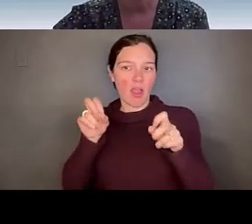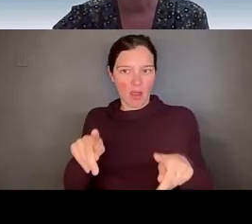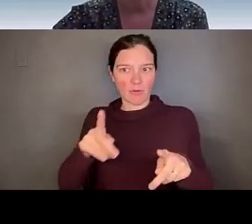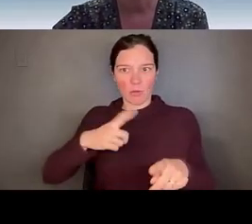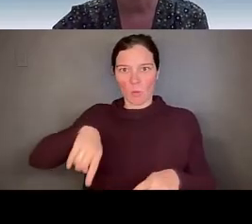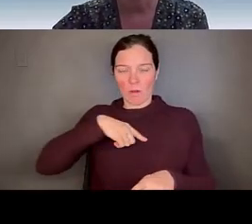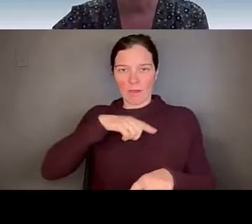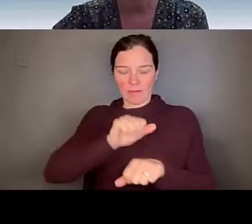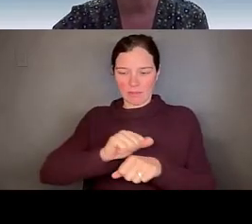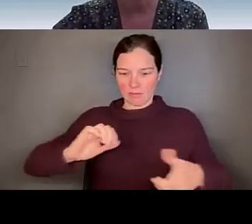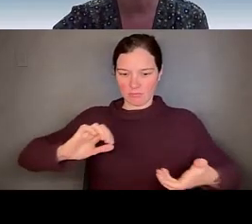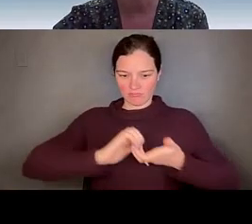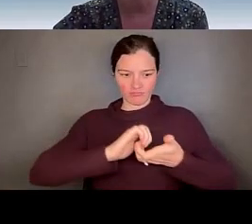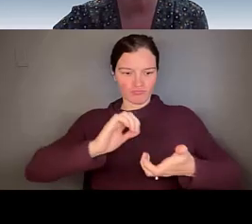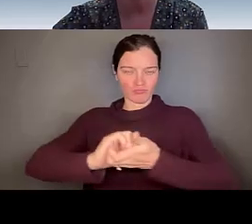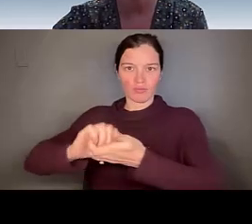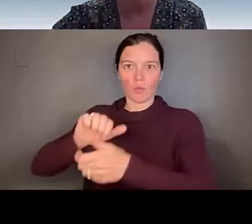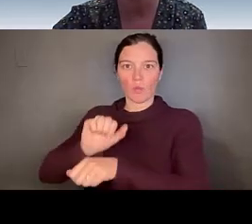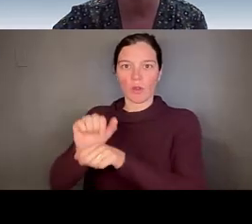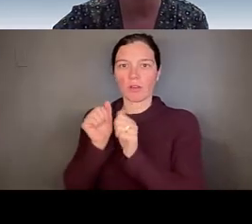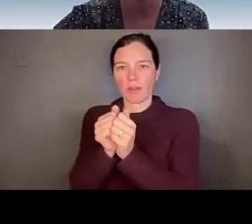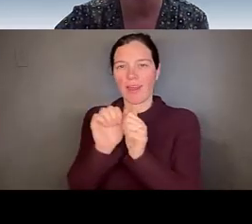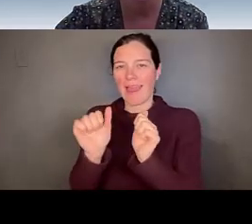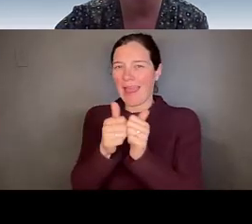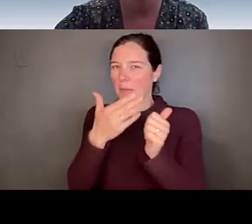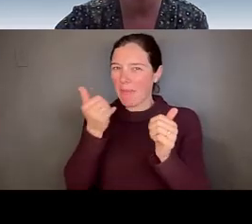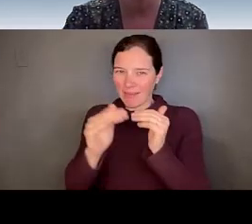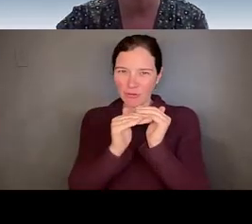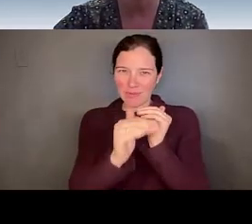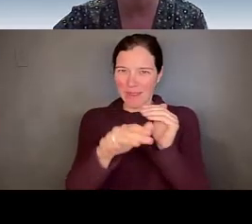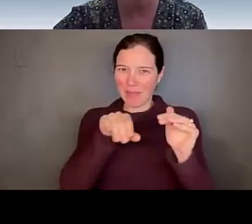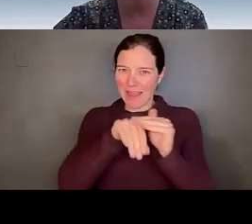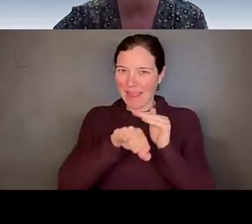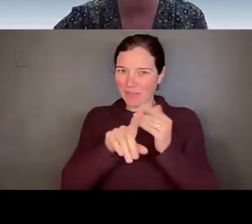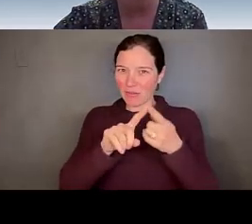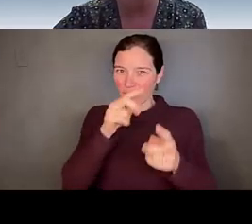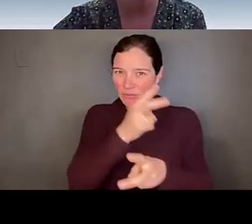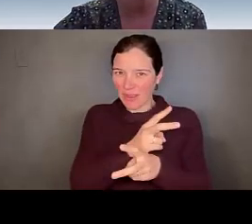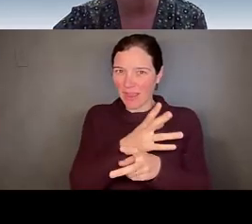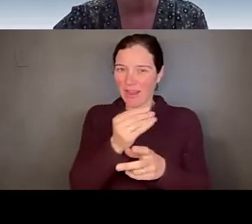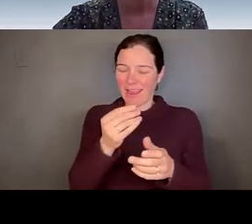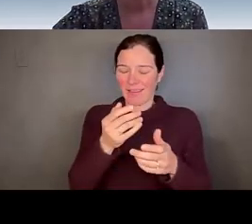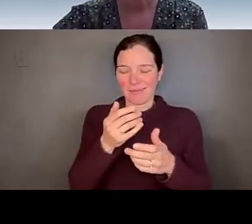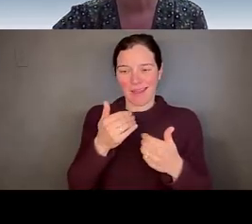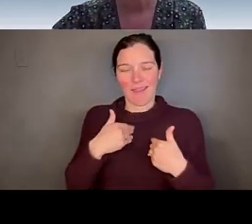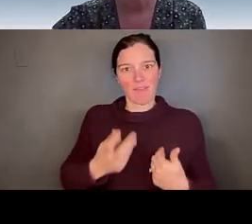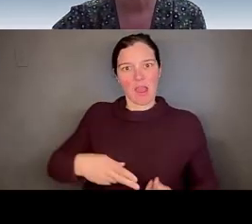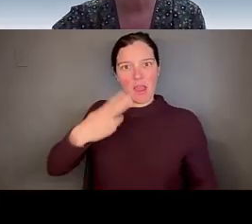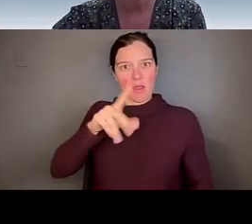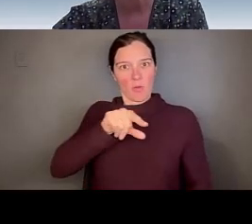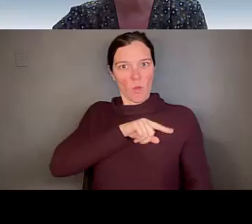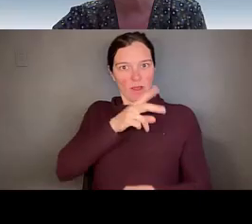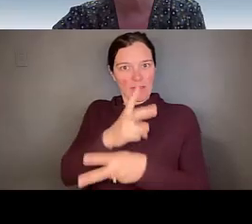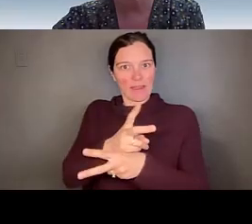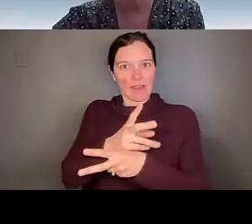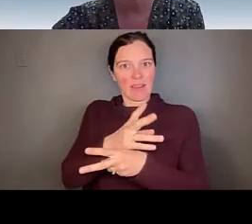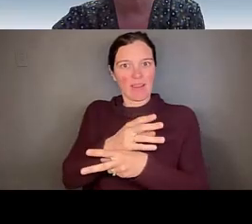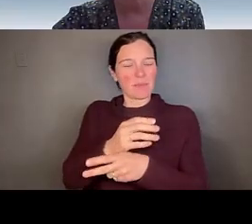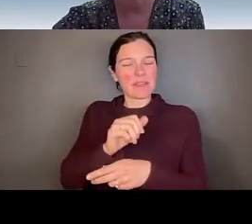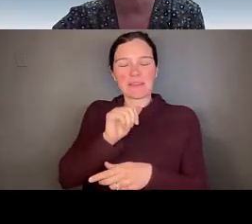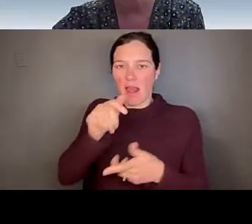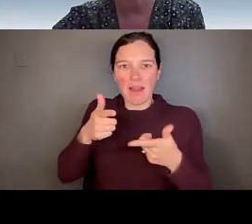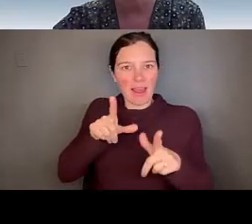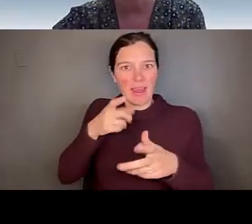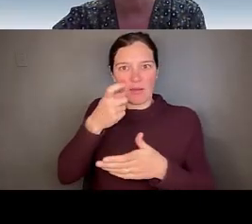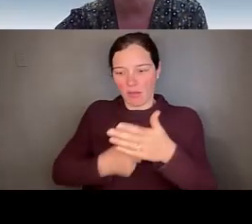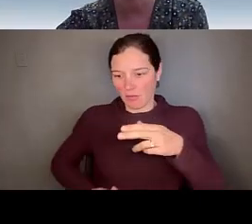need to work together to evaluate how best to stabilize access to care and drive high quality care while avoiding the cost increases that can